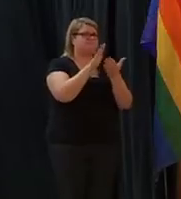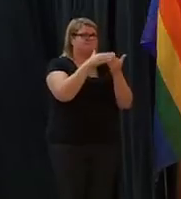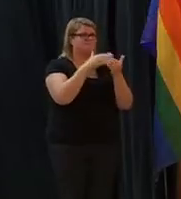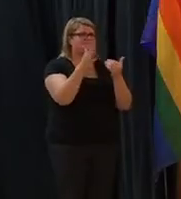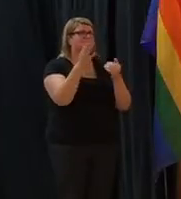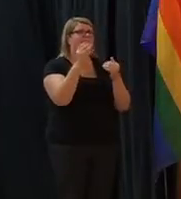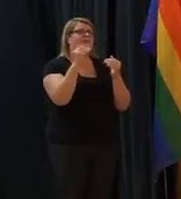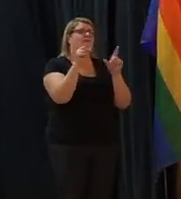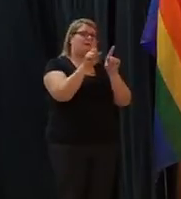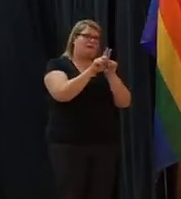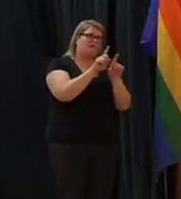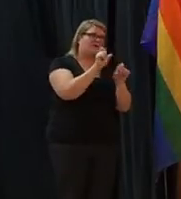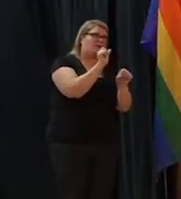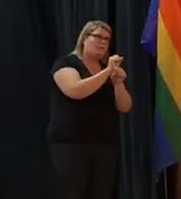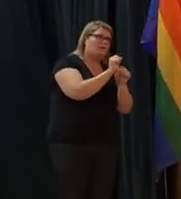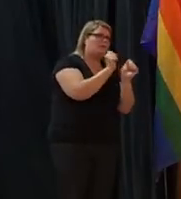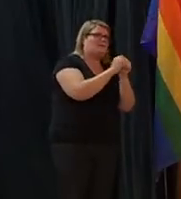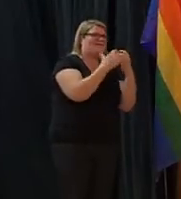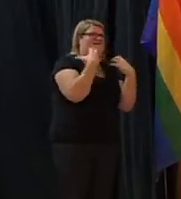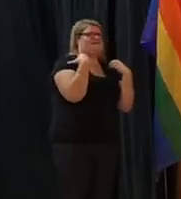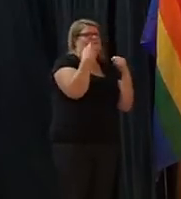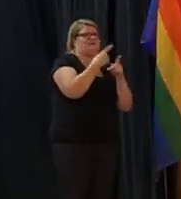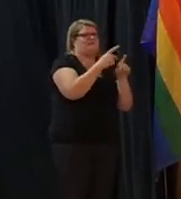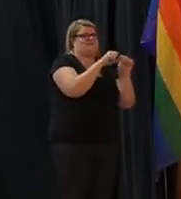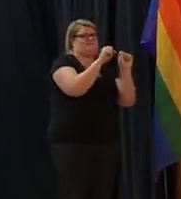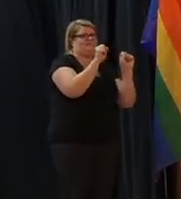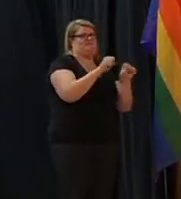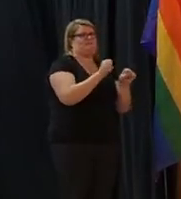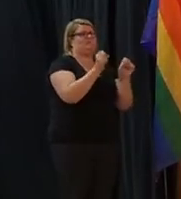the healthcare systems because we need to attend